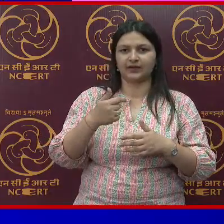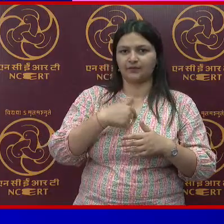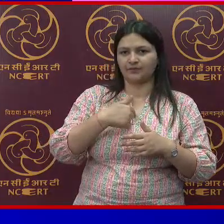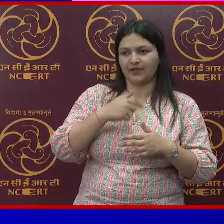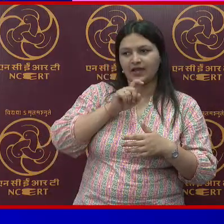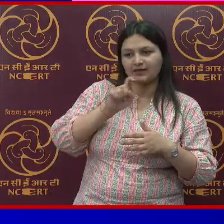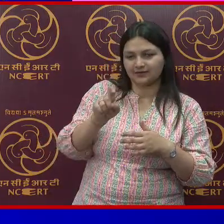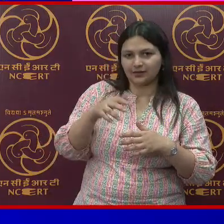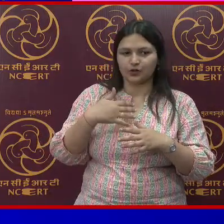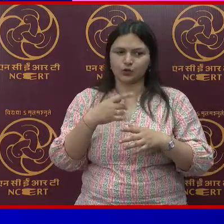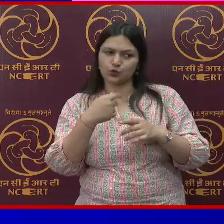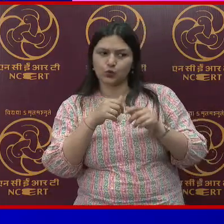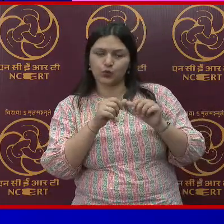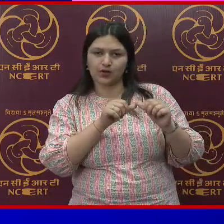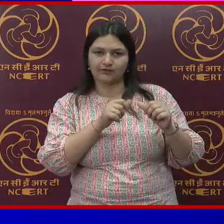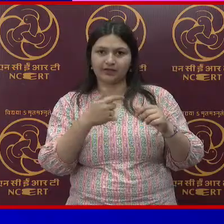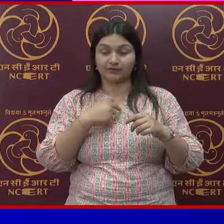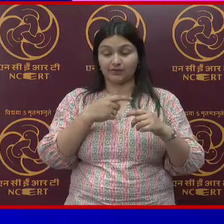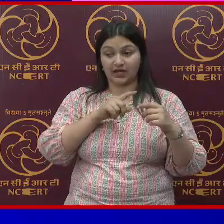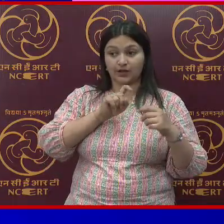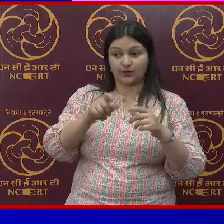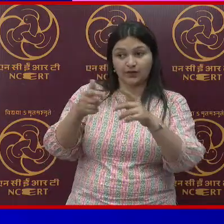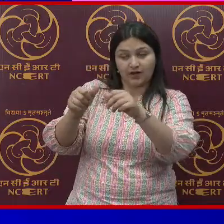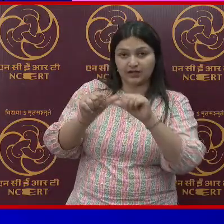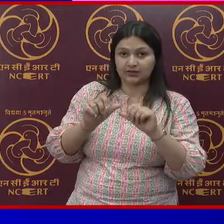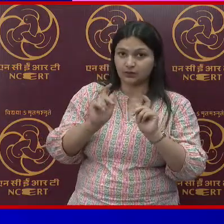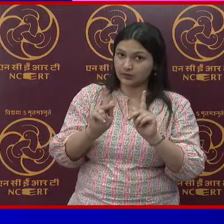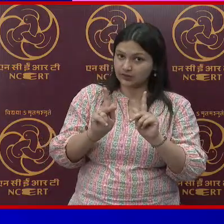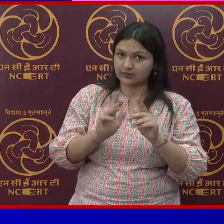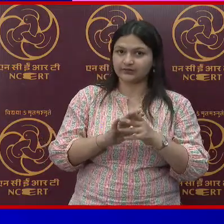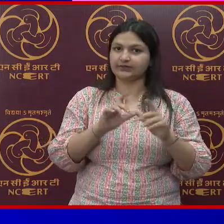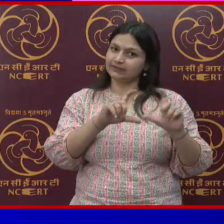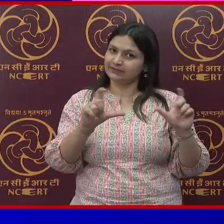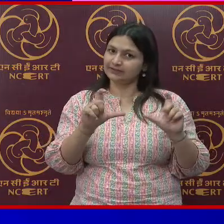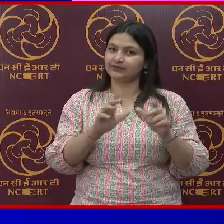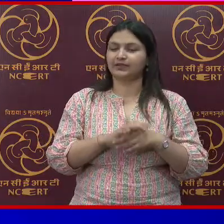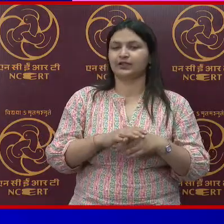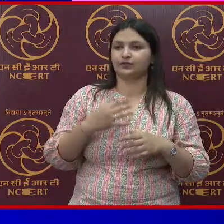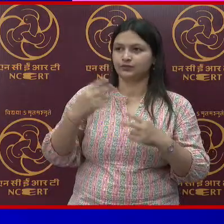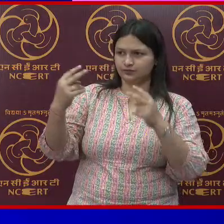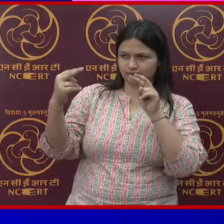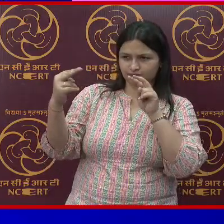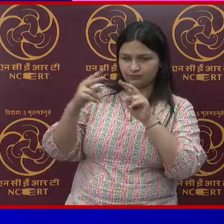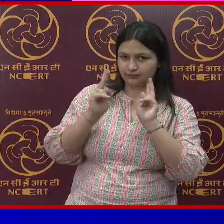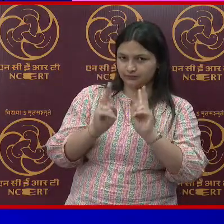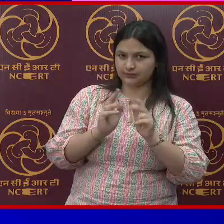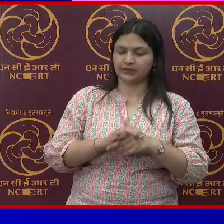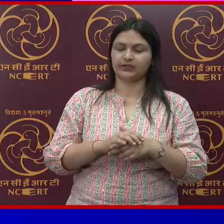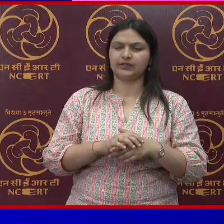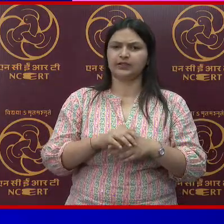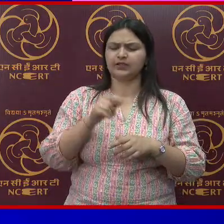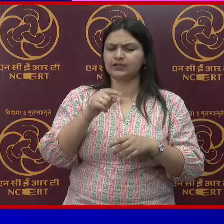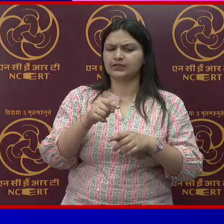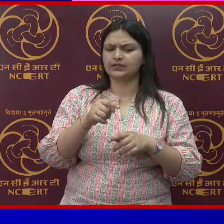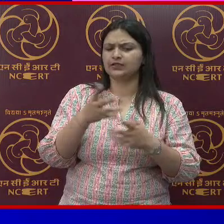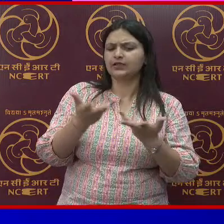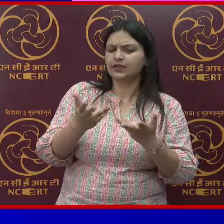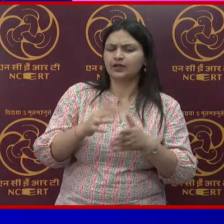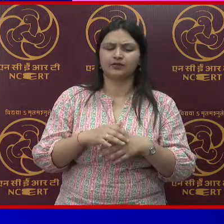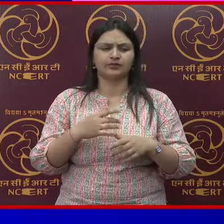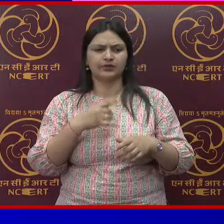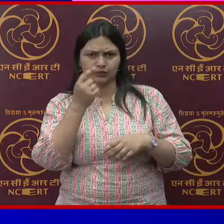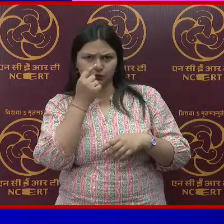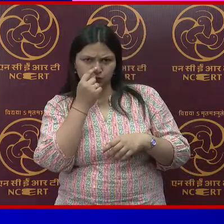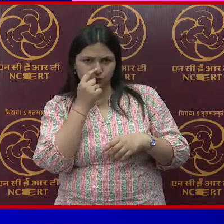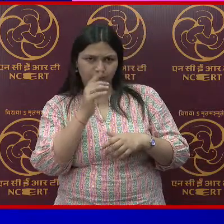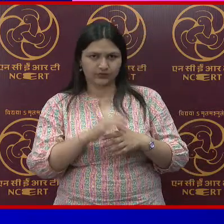I will be I am Nitin. Okay, okay. I will be asking. Right, okay. Now you have to look at me and then answer. Okay. What is this, Neha? This is nose.